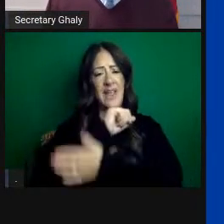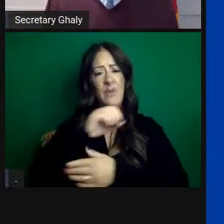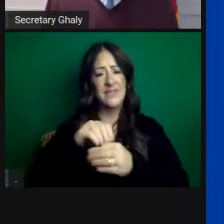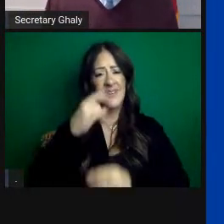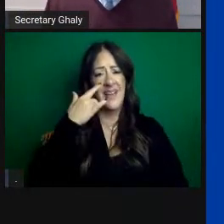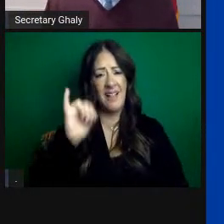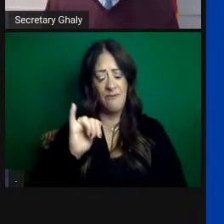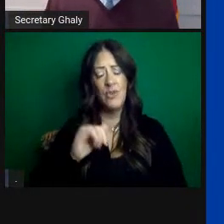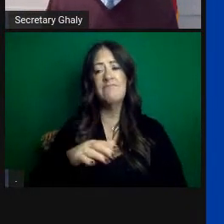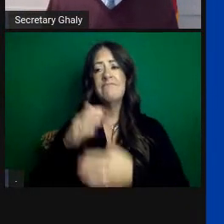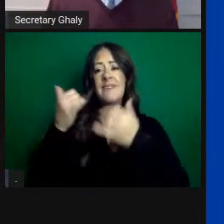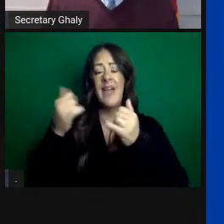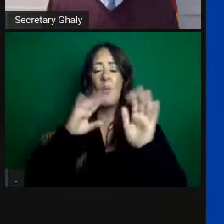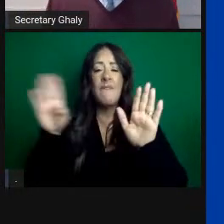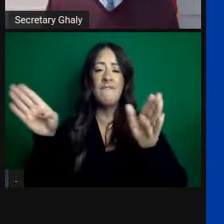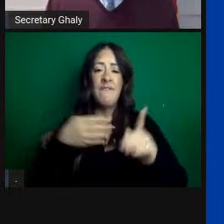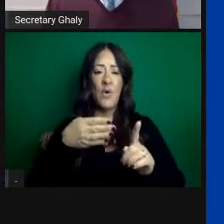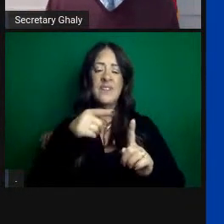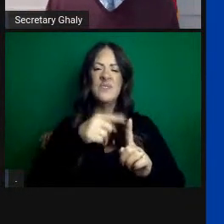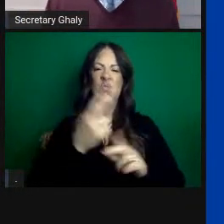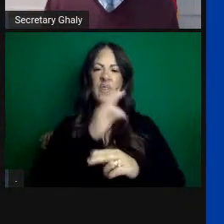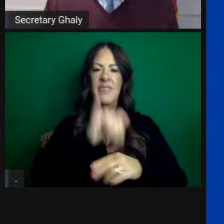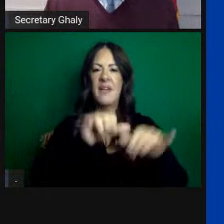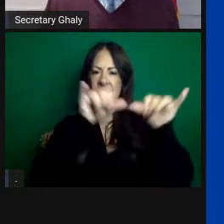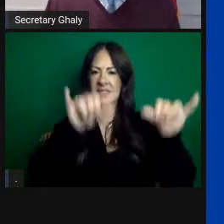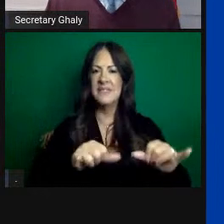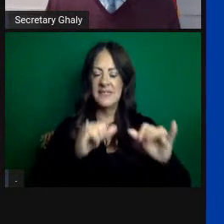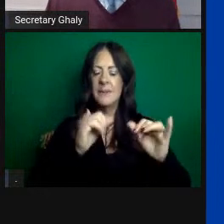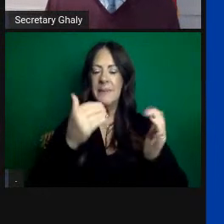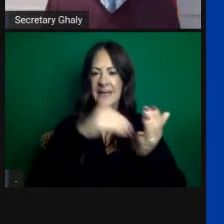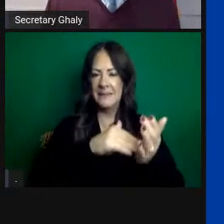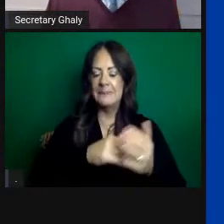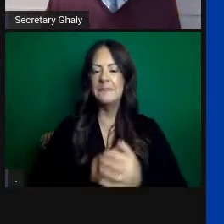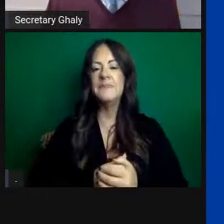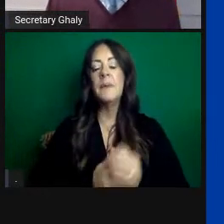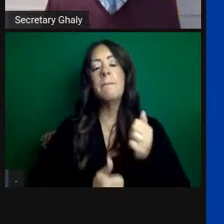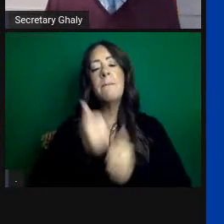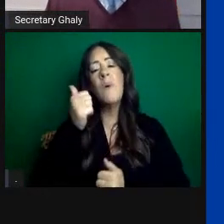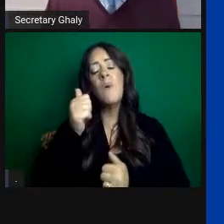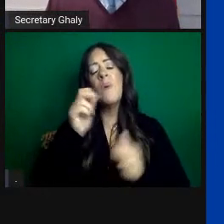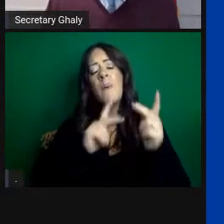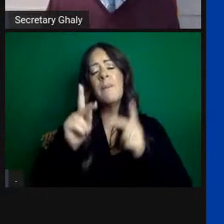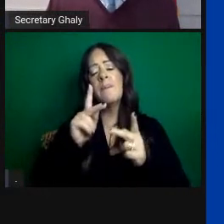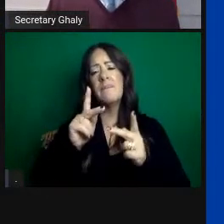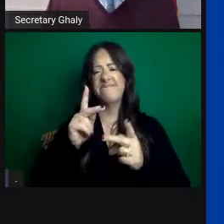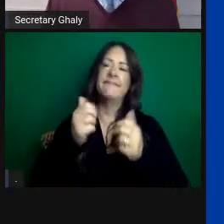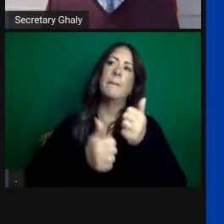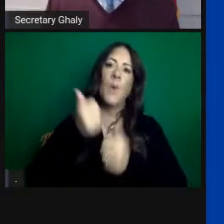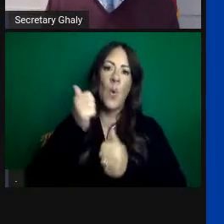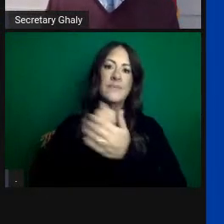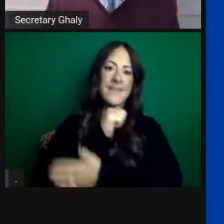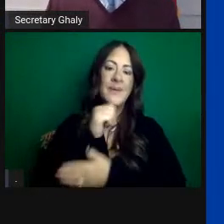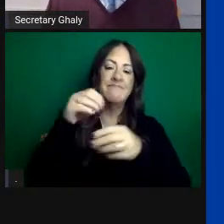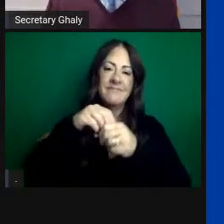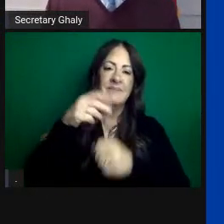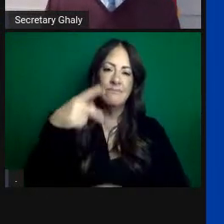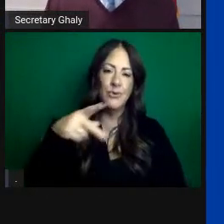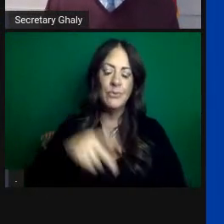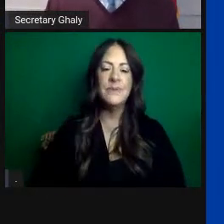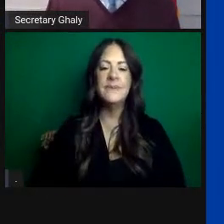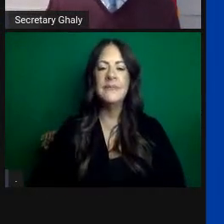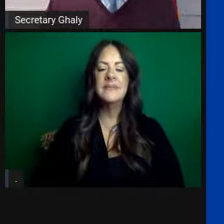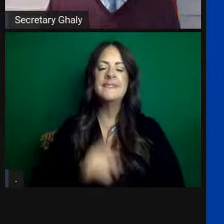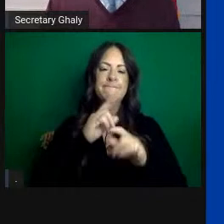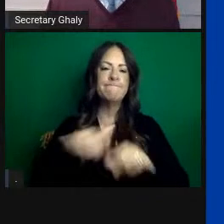blueprint. We updated last week most in the purple tier. Again, this week, the same situation.